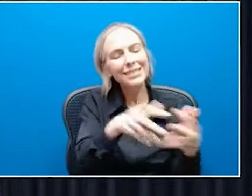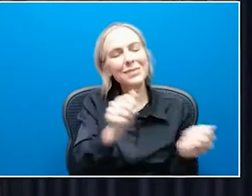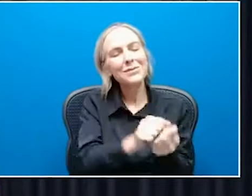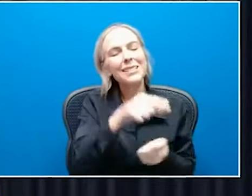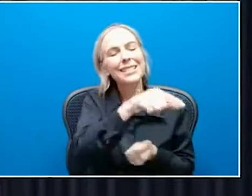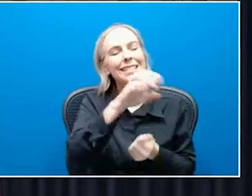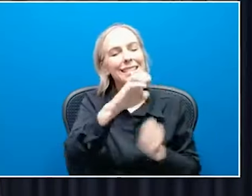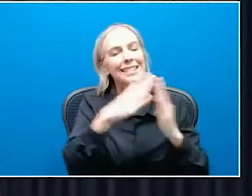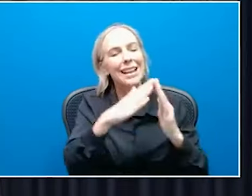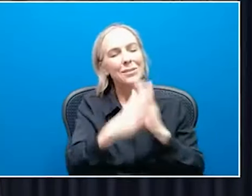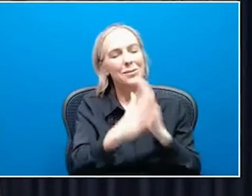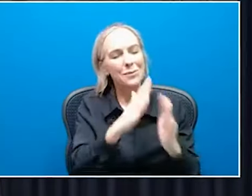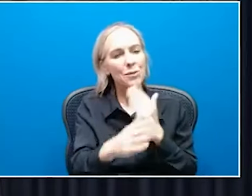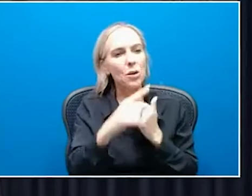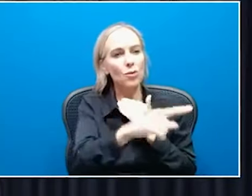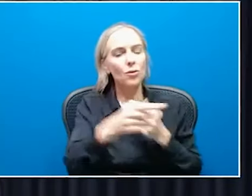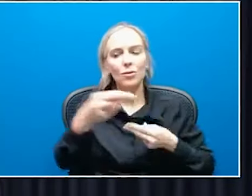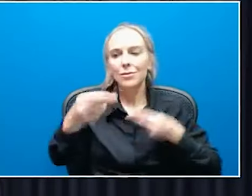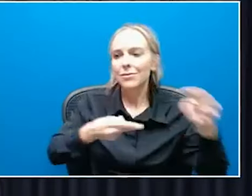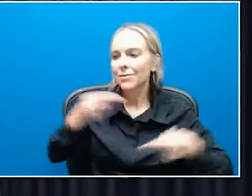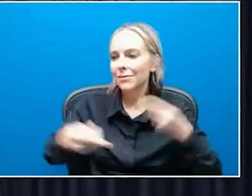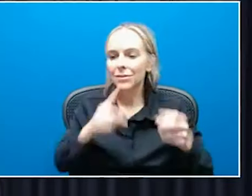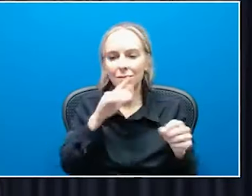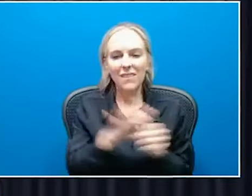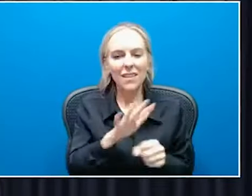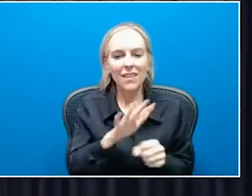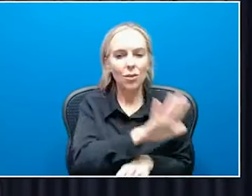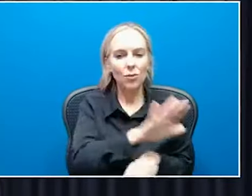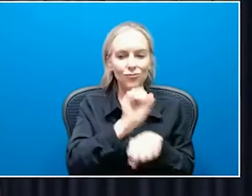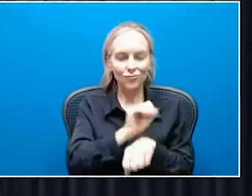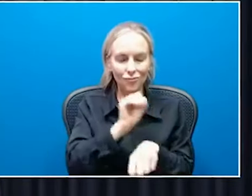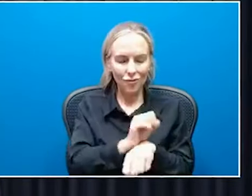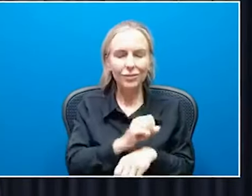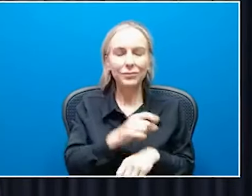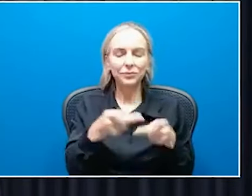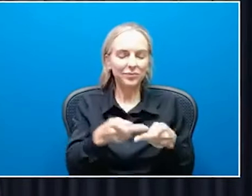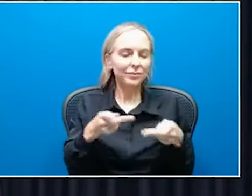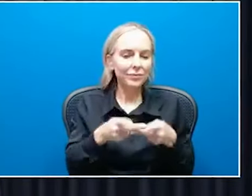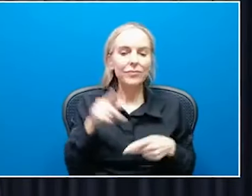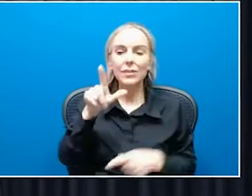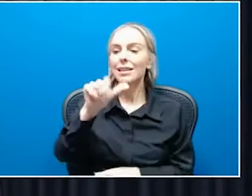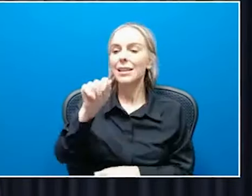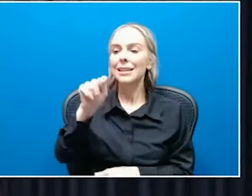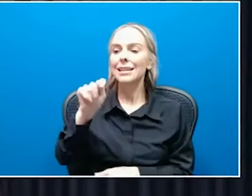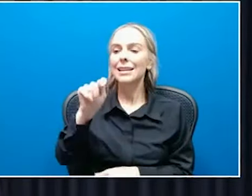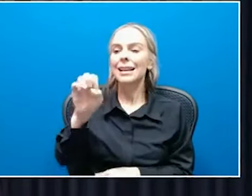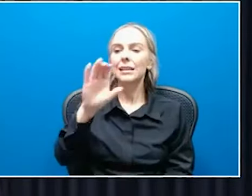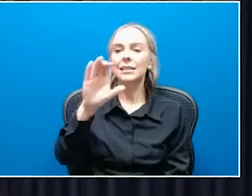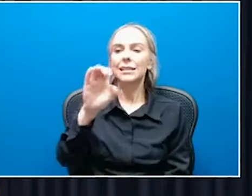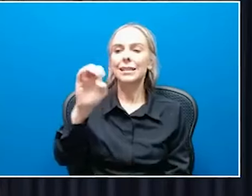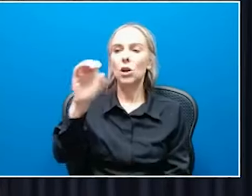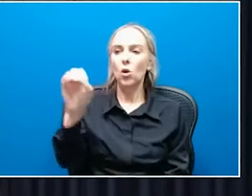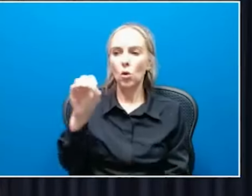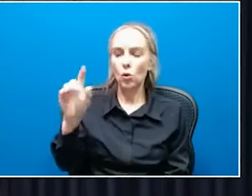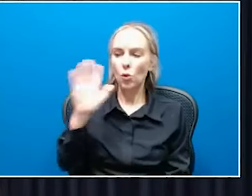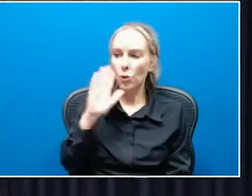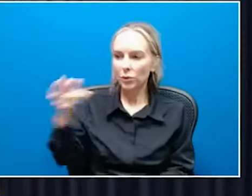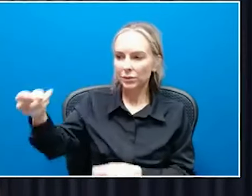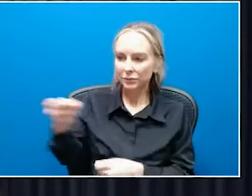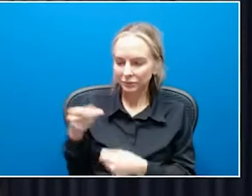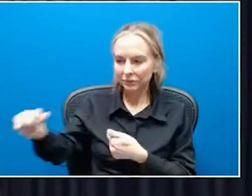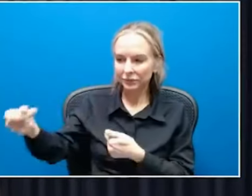to fill those positions. Today, we're joined by Lote's CEO, Alex Chang, production manager, Jermaine Smith,